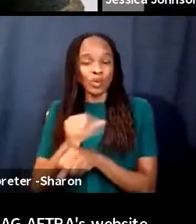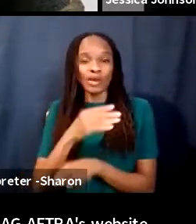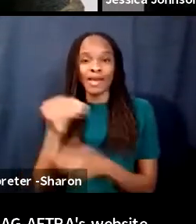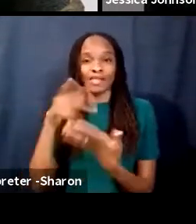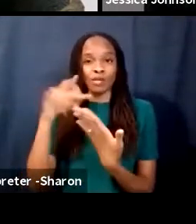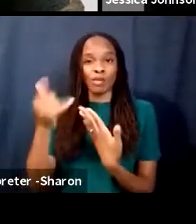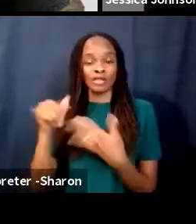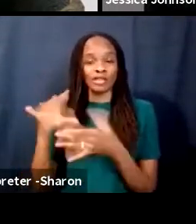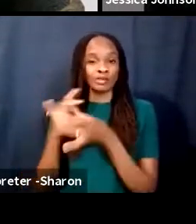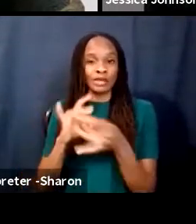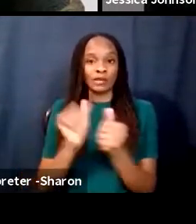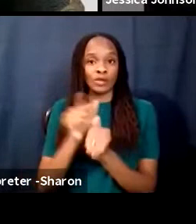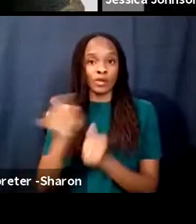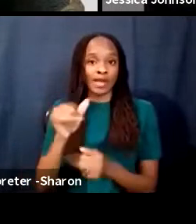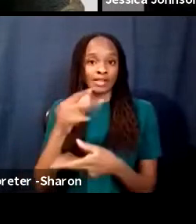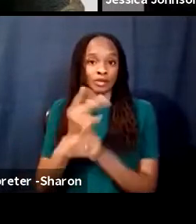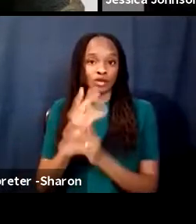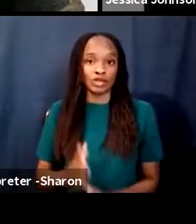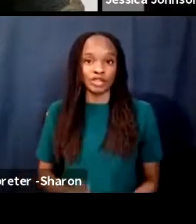you as a producer.